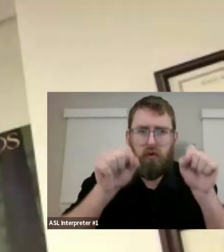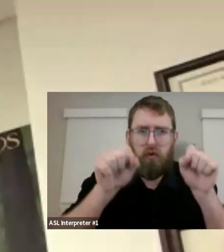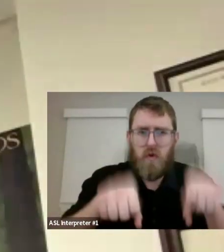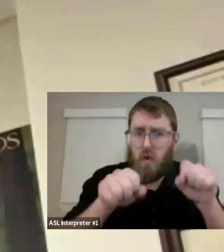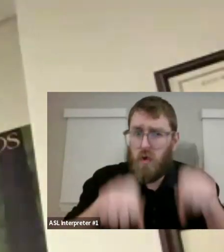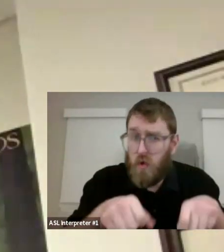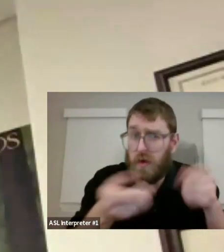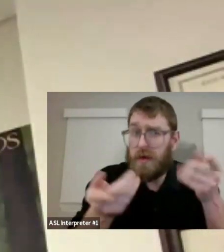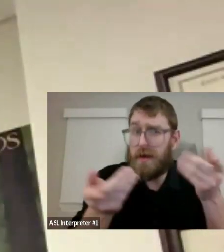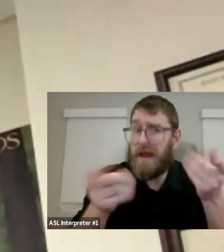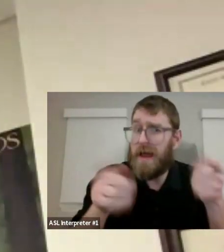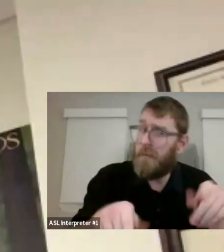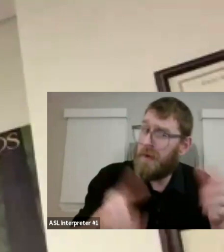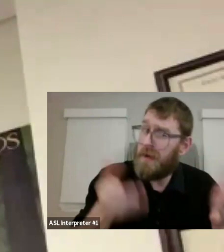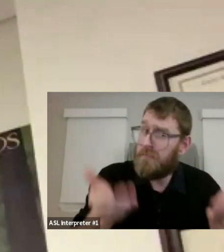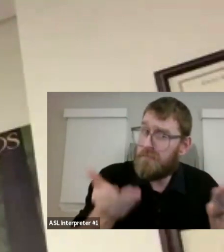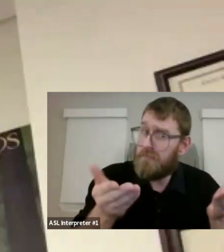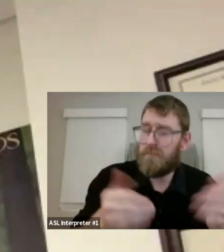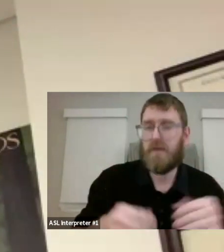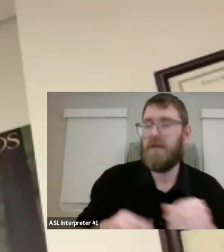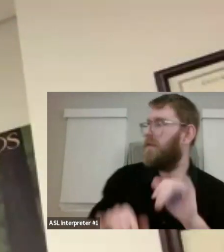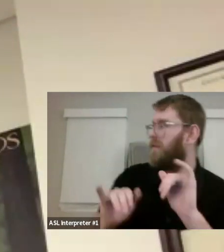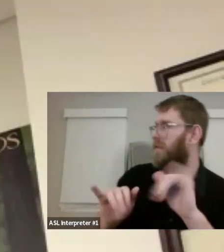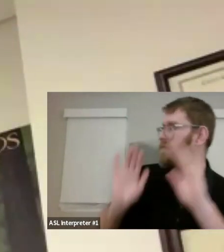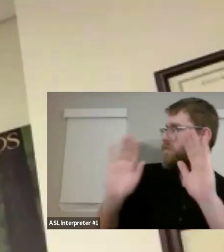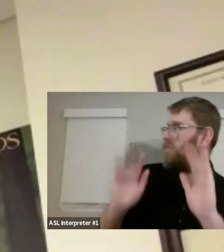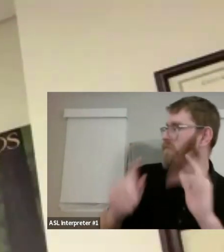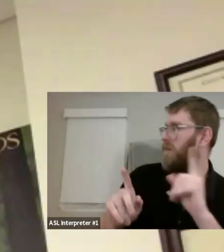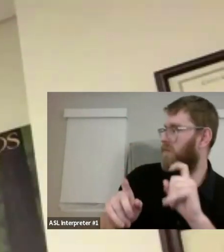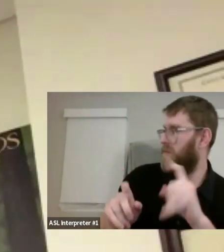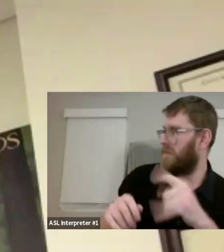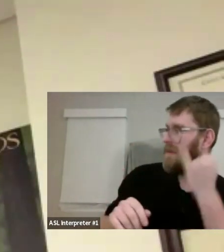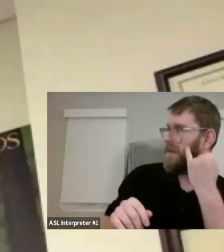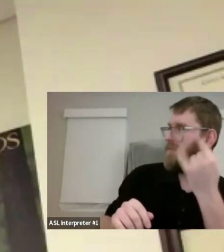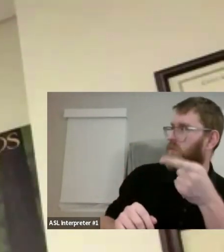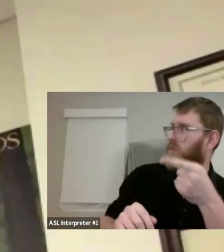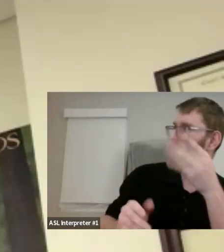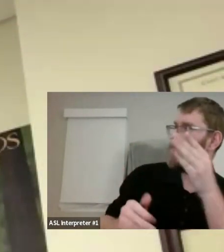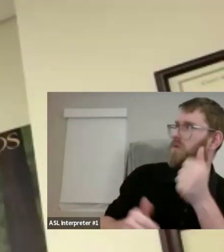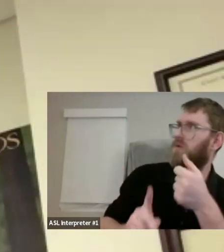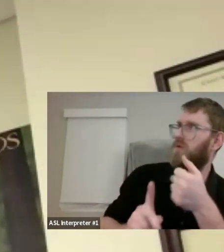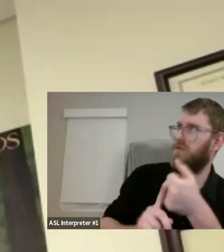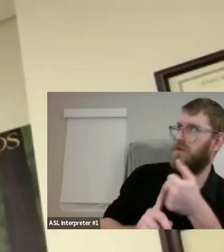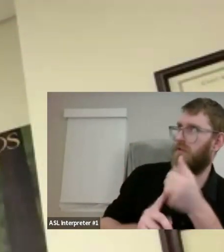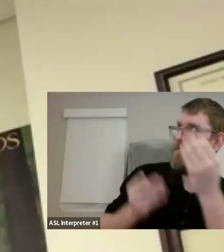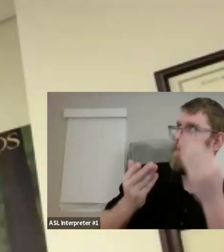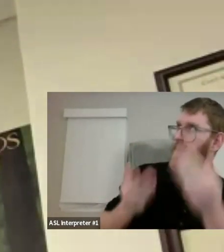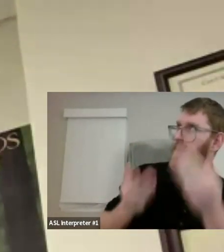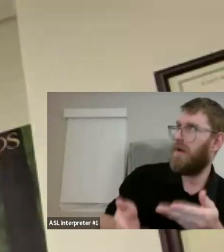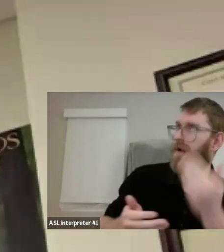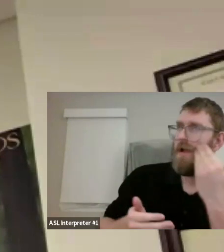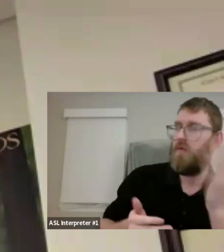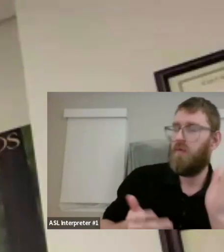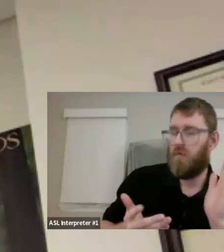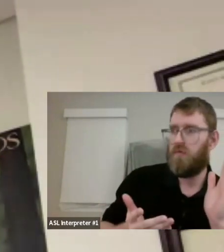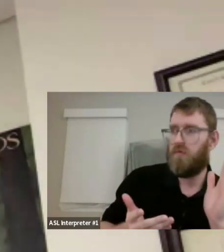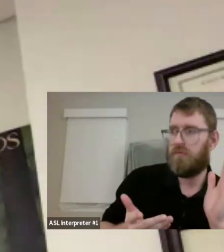question. If you yourself are, I don't know,